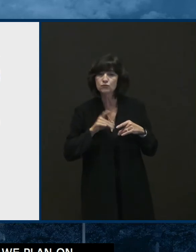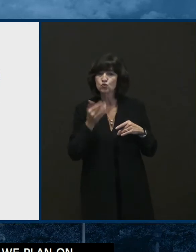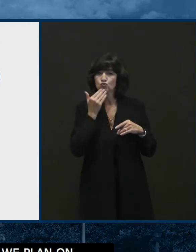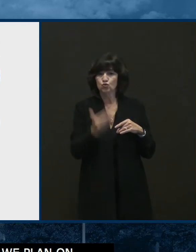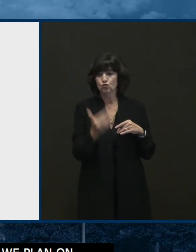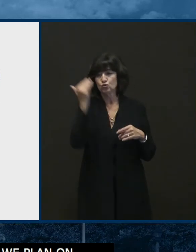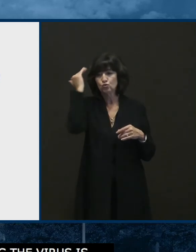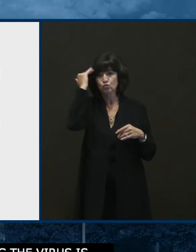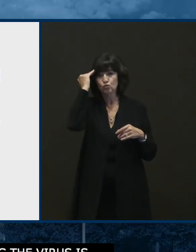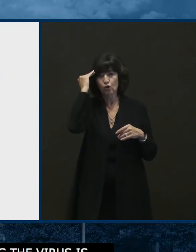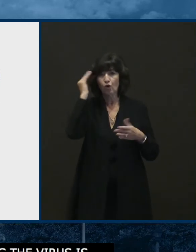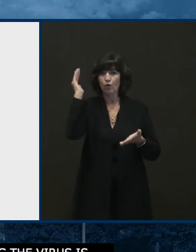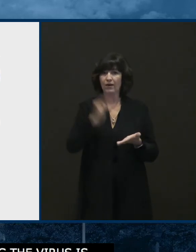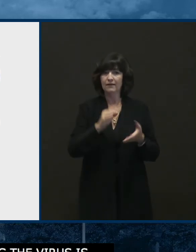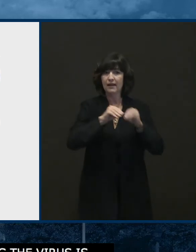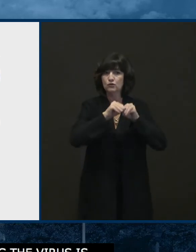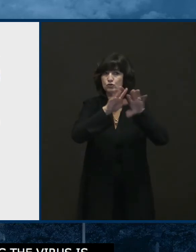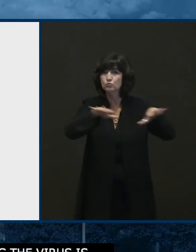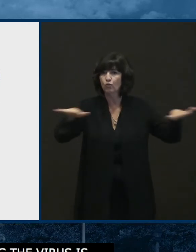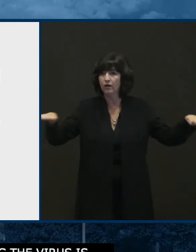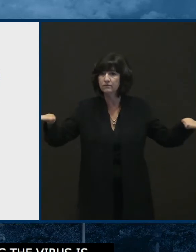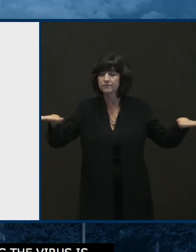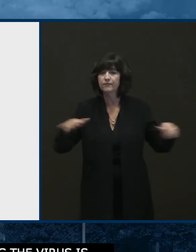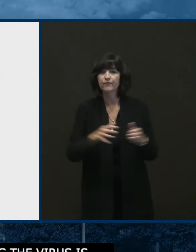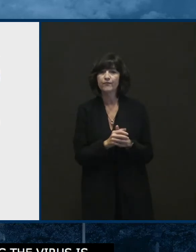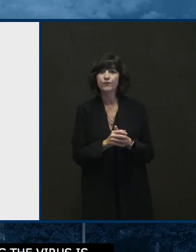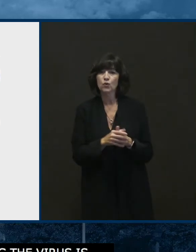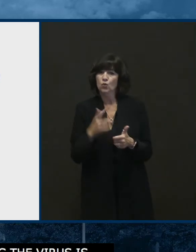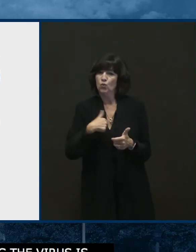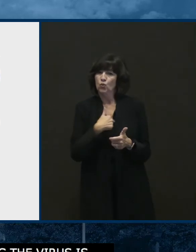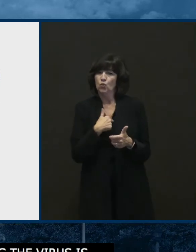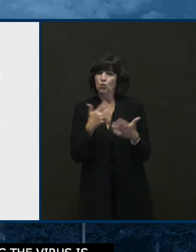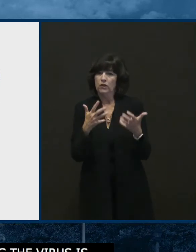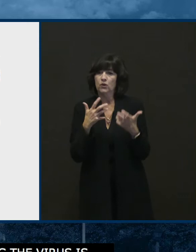cases or tests that come back positive, and we would really